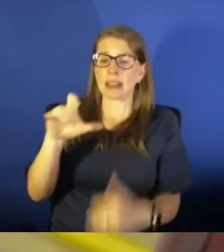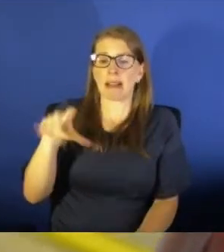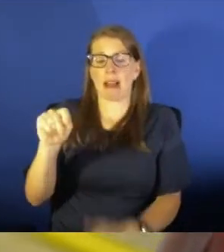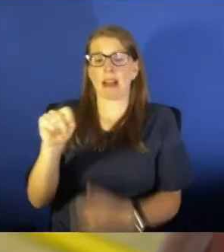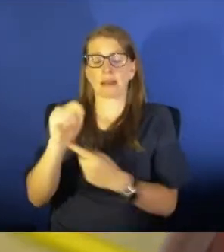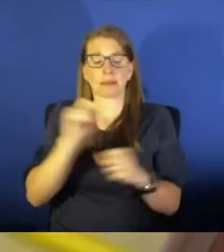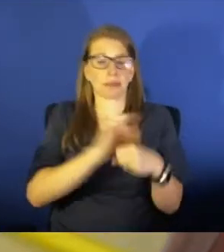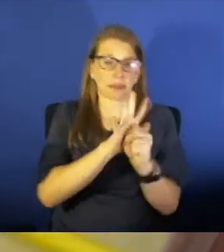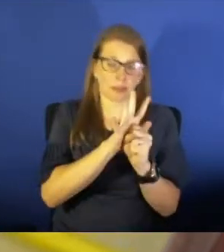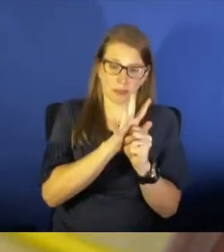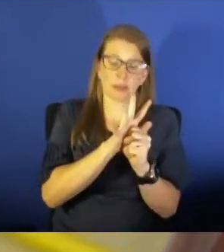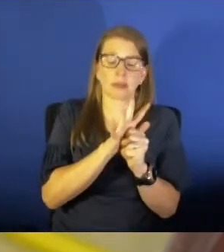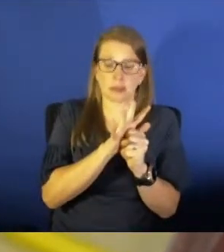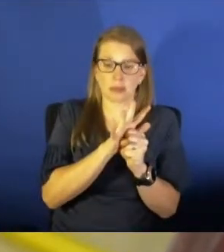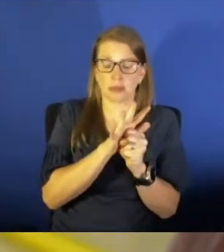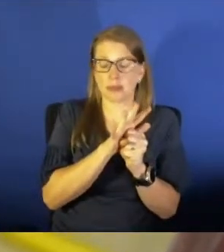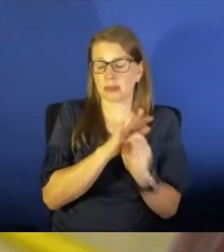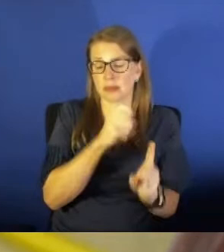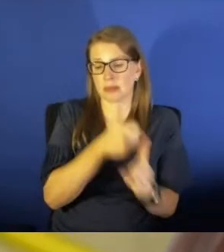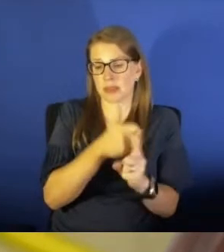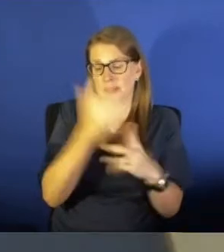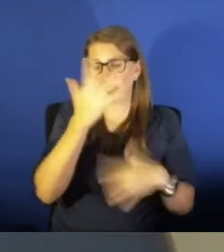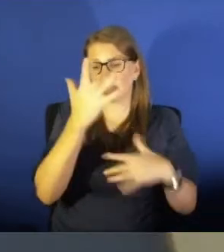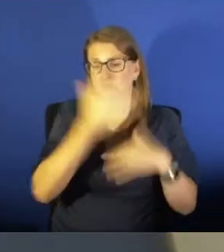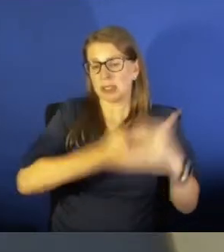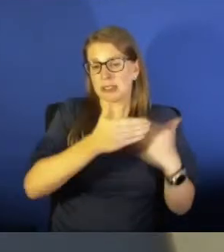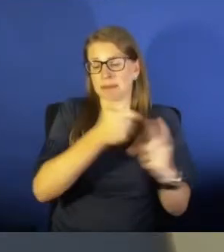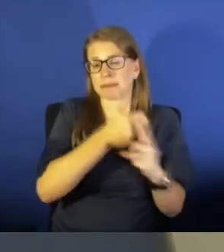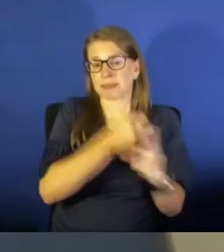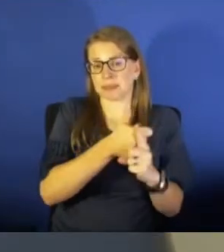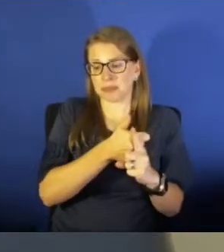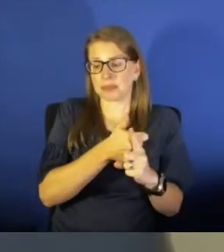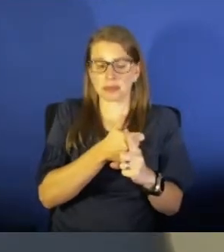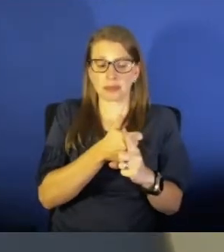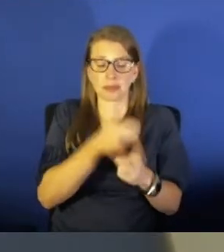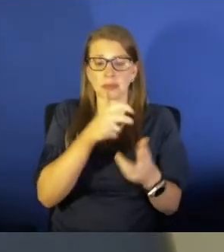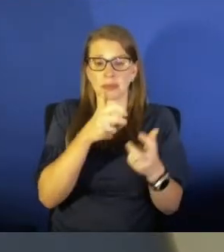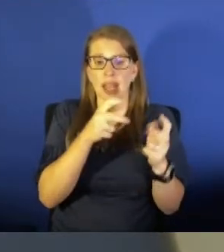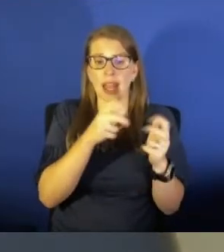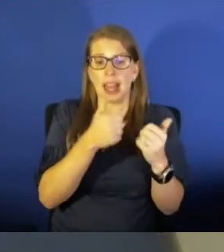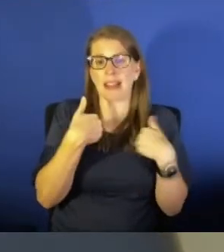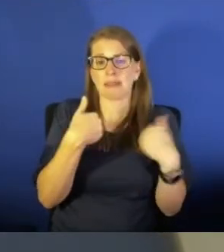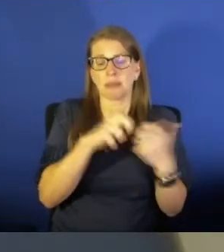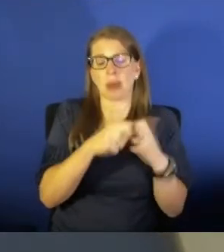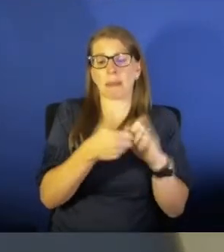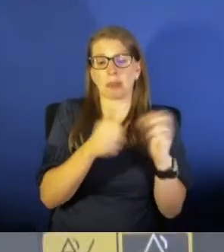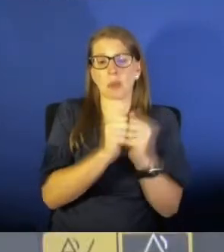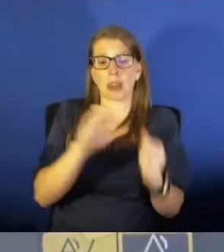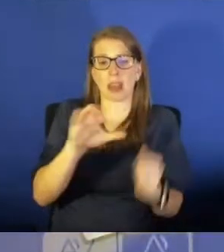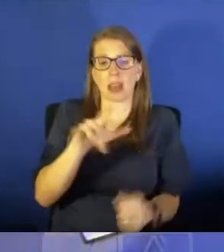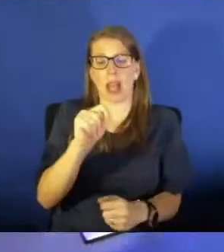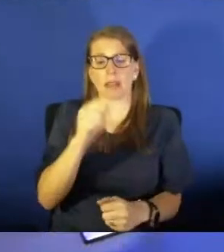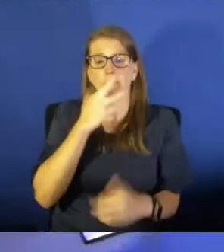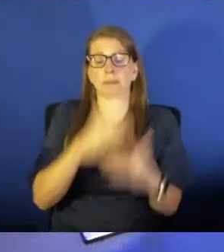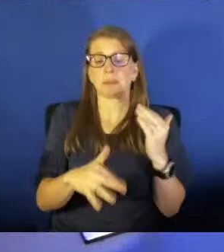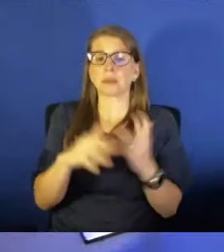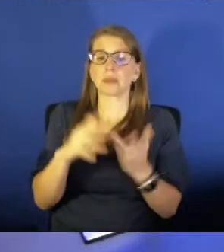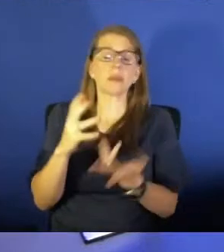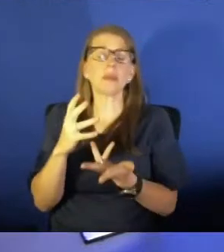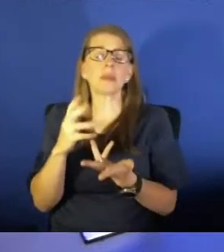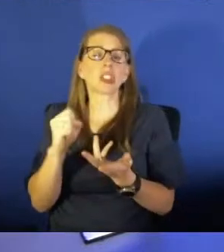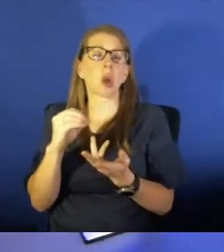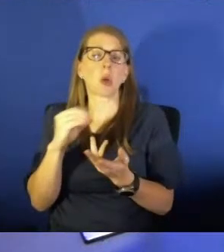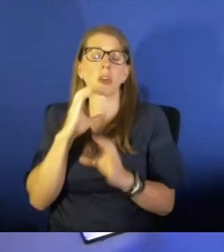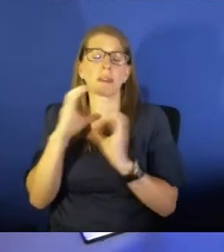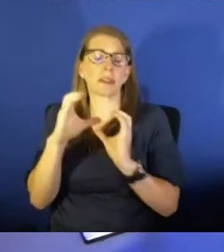even independently, just the disease process itself has issues with clotting. So what were the conversations like then initially when COVID